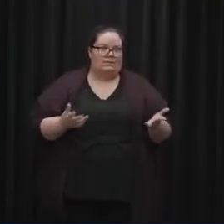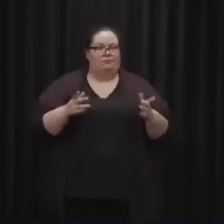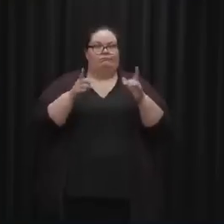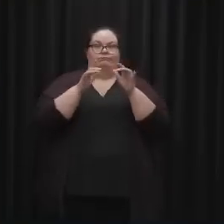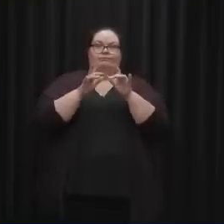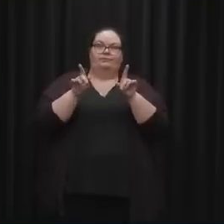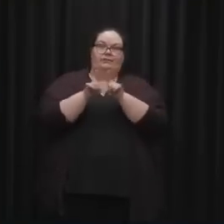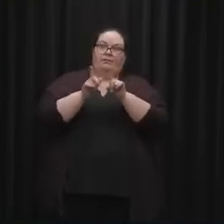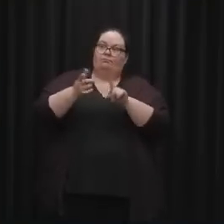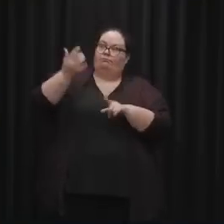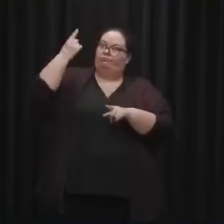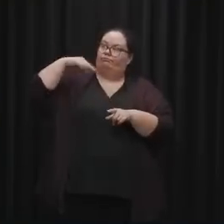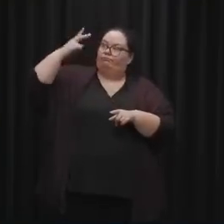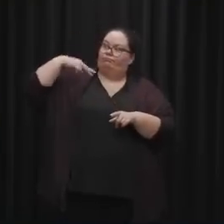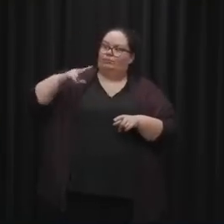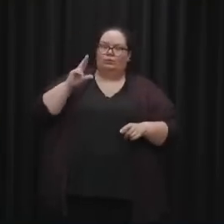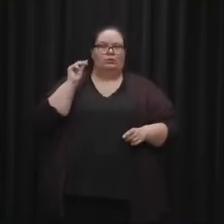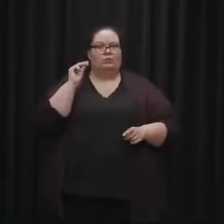as usual. So